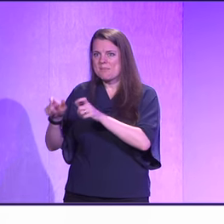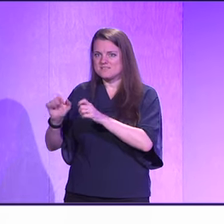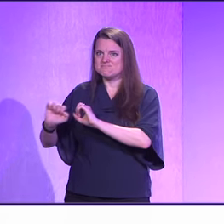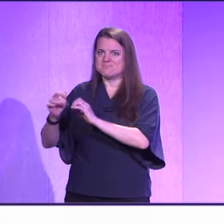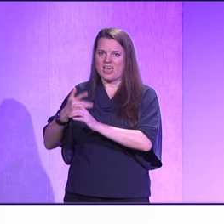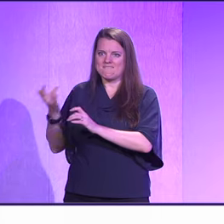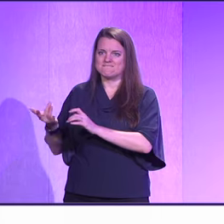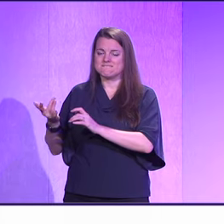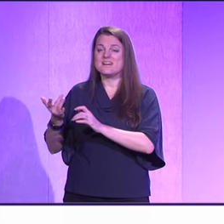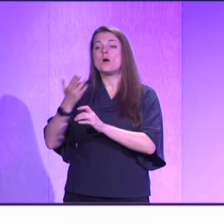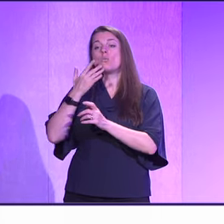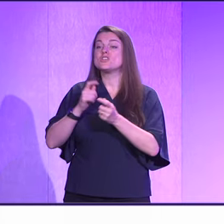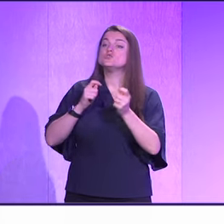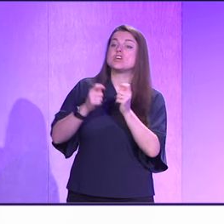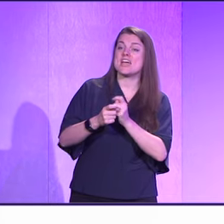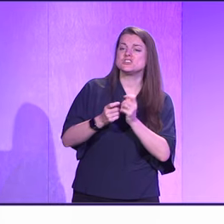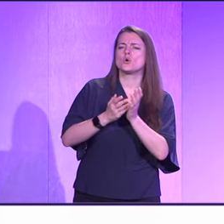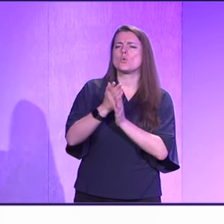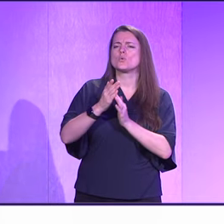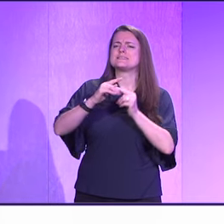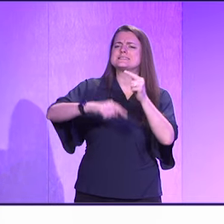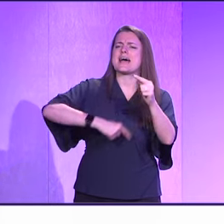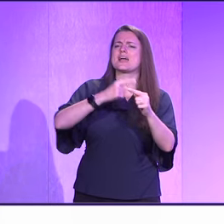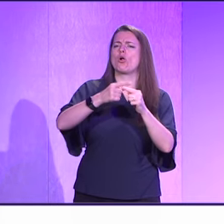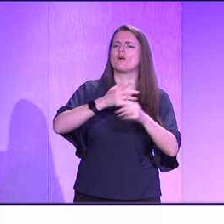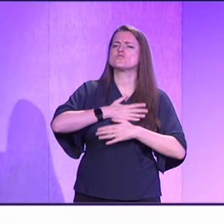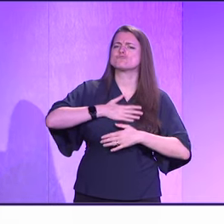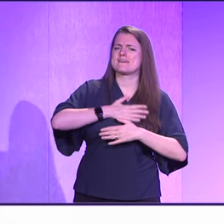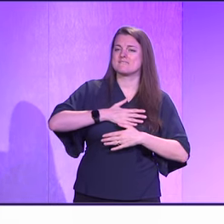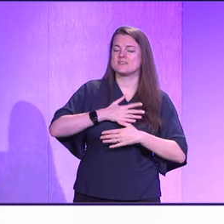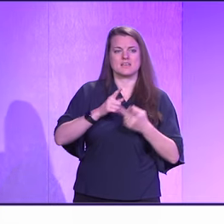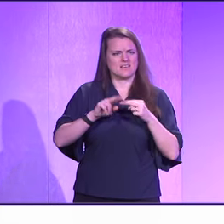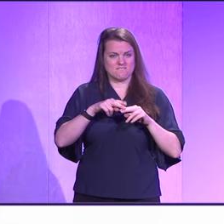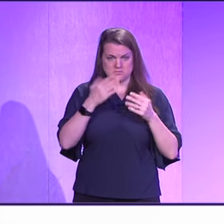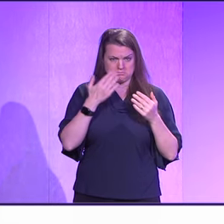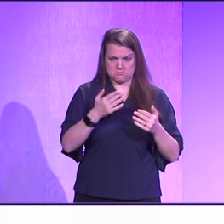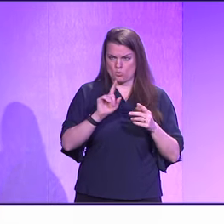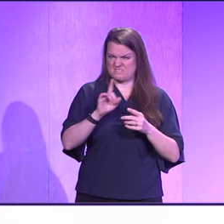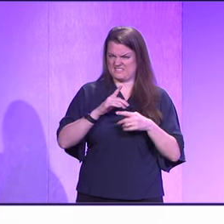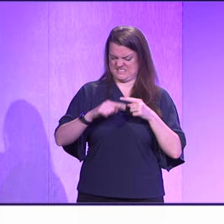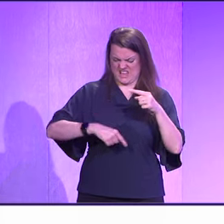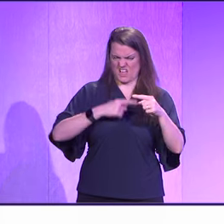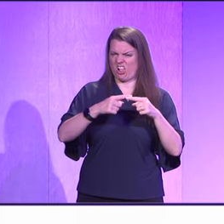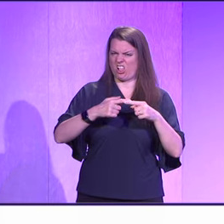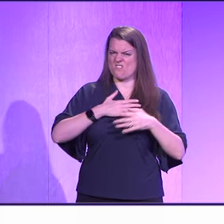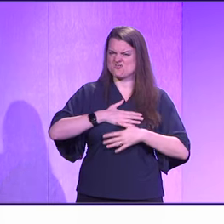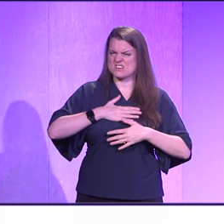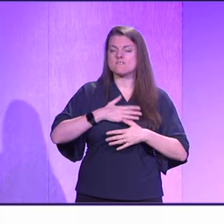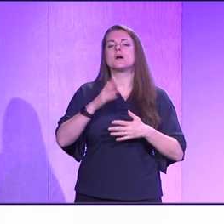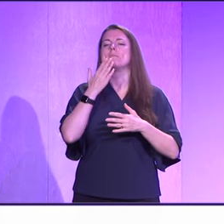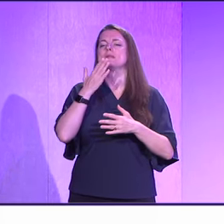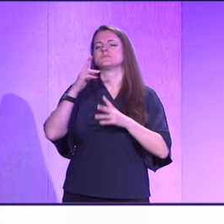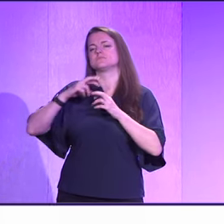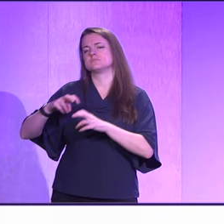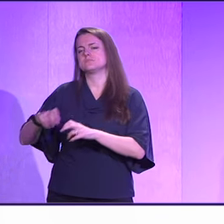through the cycle of grief when you make a change as to how they work. If you've never looked up Cycle of Grief, please look that up. It'll help you